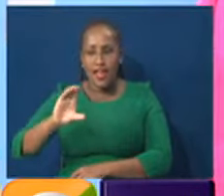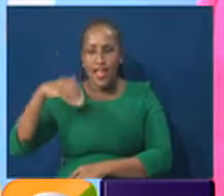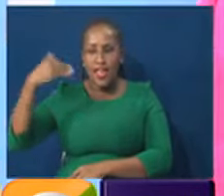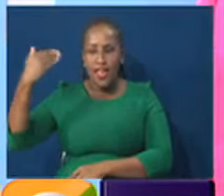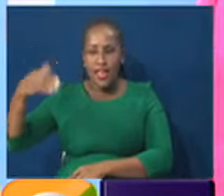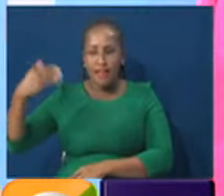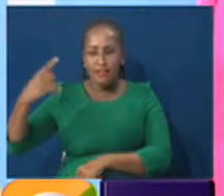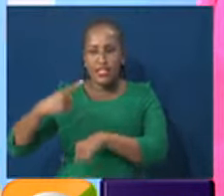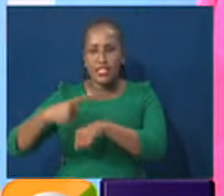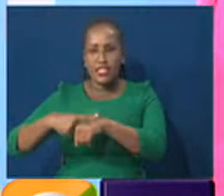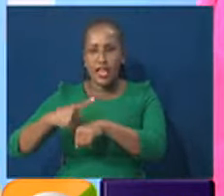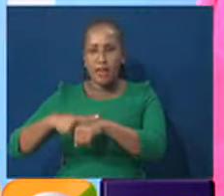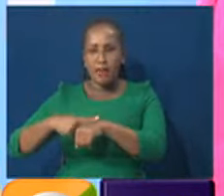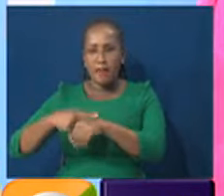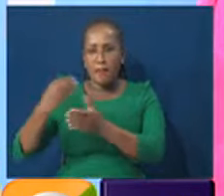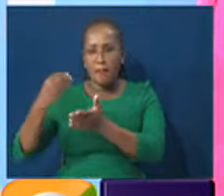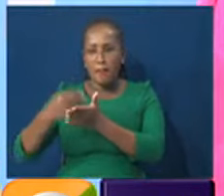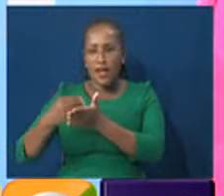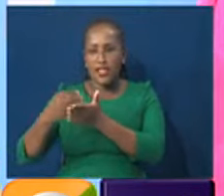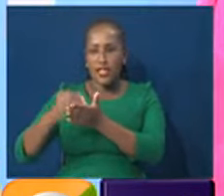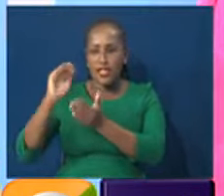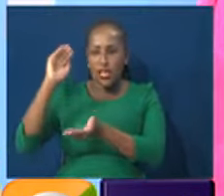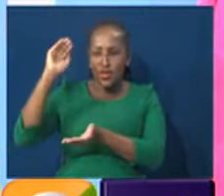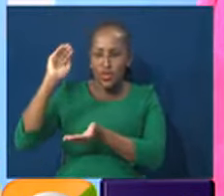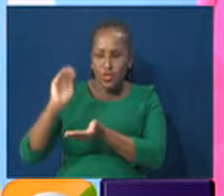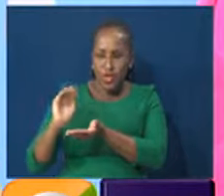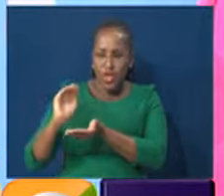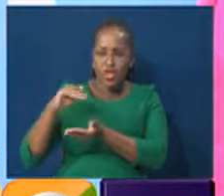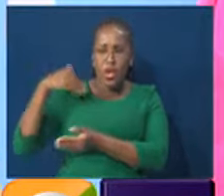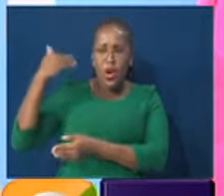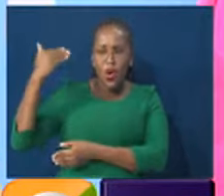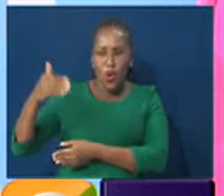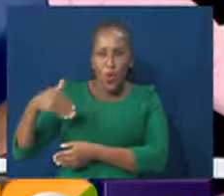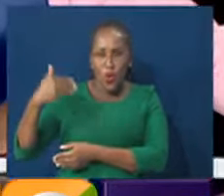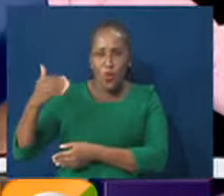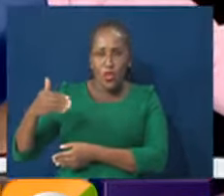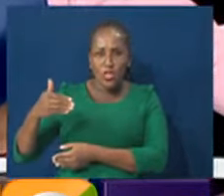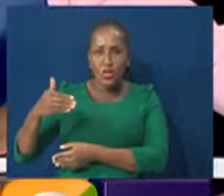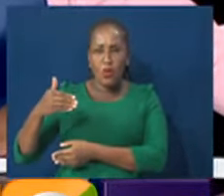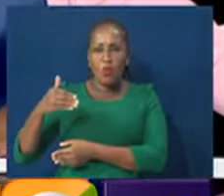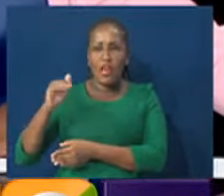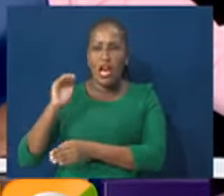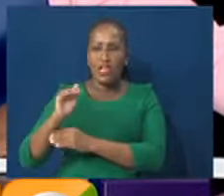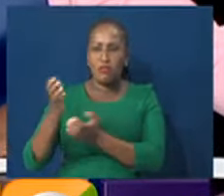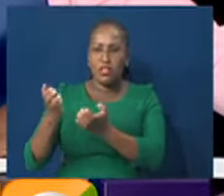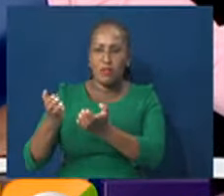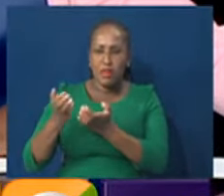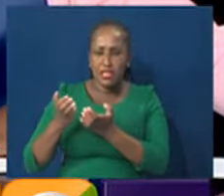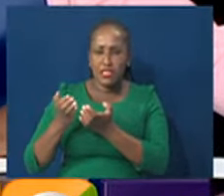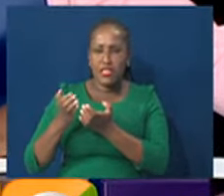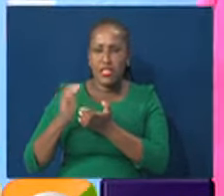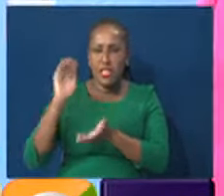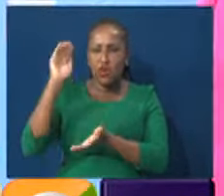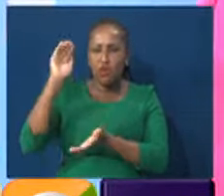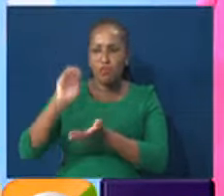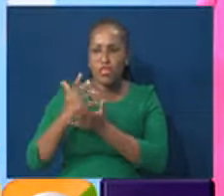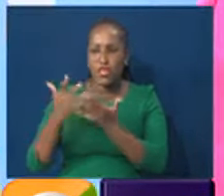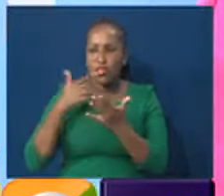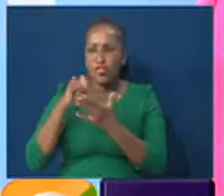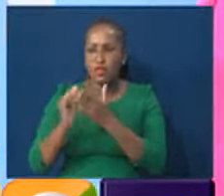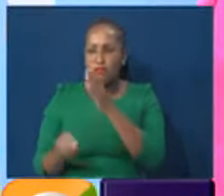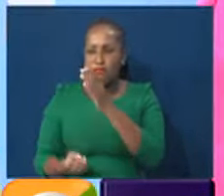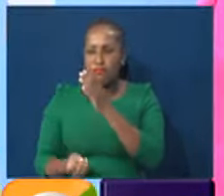have prices coming down, mm-hmm. they usually spike demand by cutting down production to make sure that the prices go